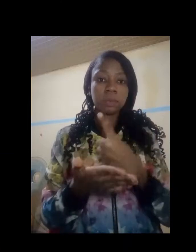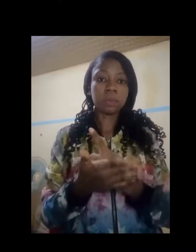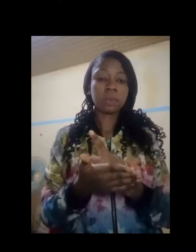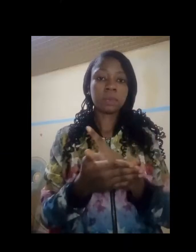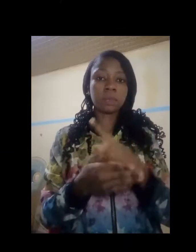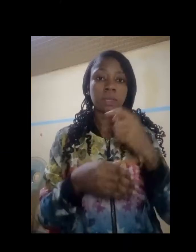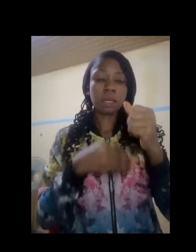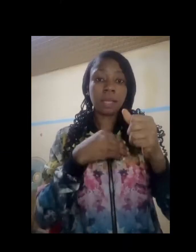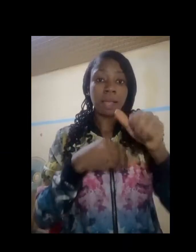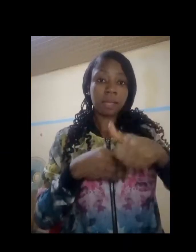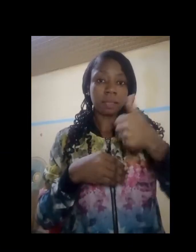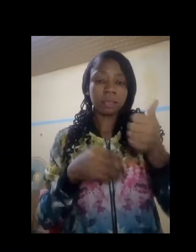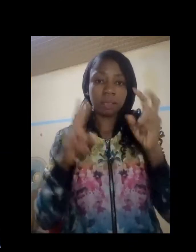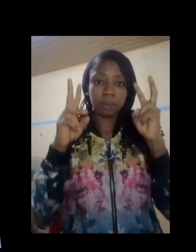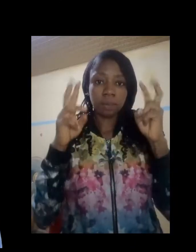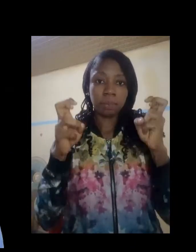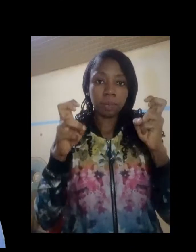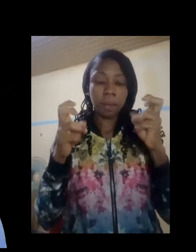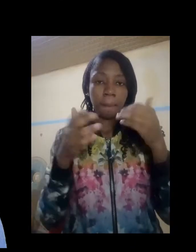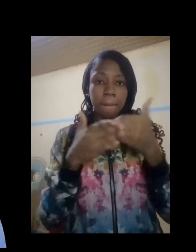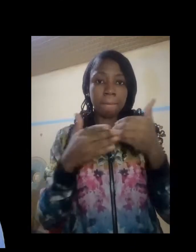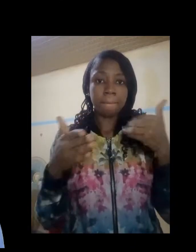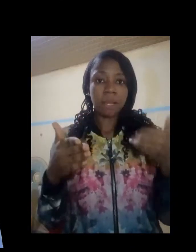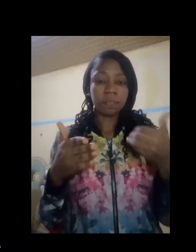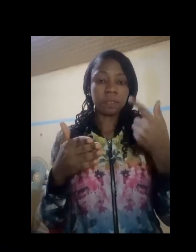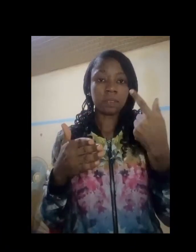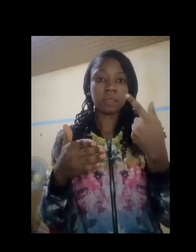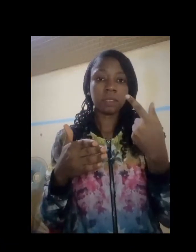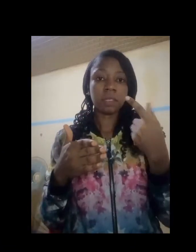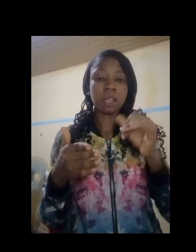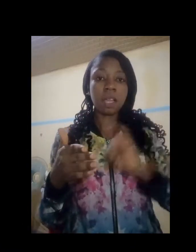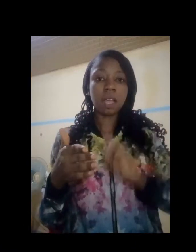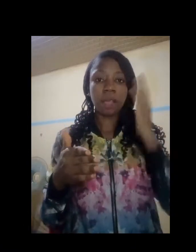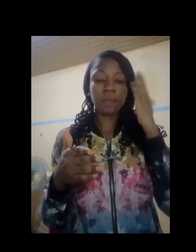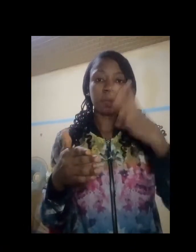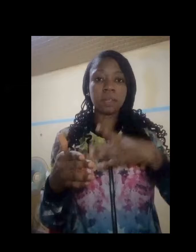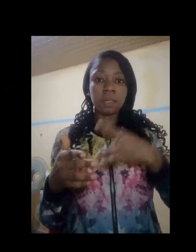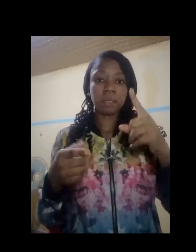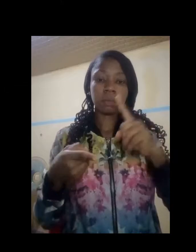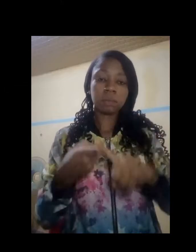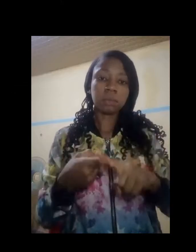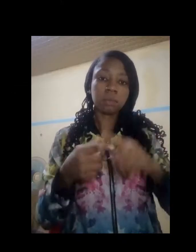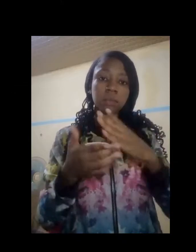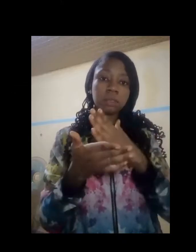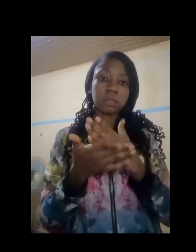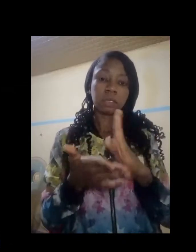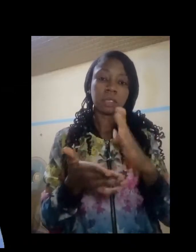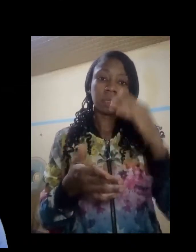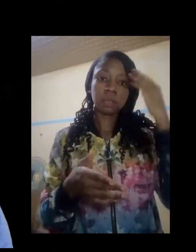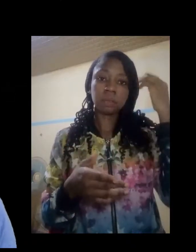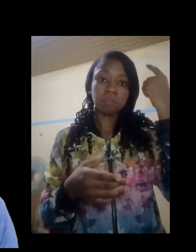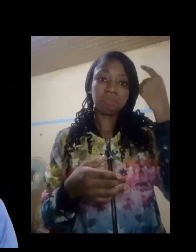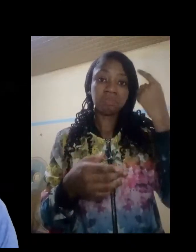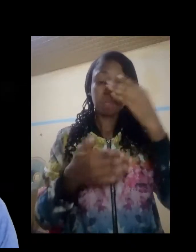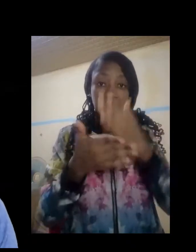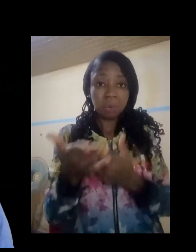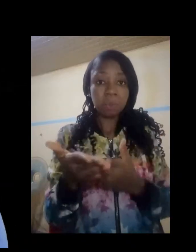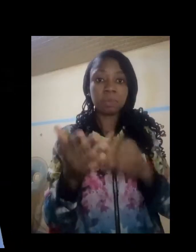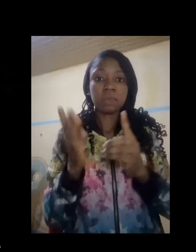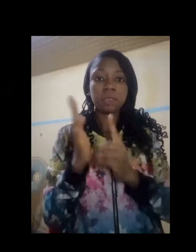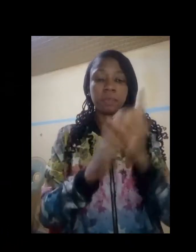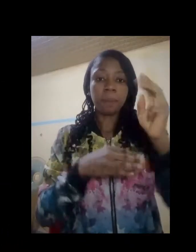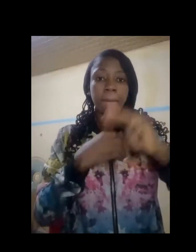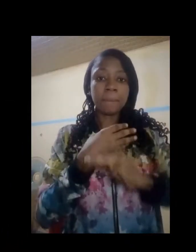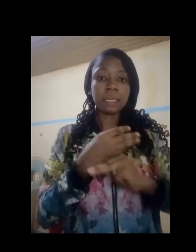to consider another topic. Before then, I would like to share some of the